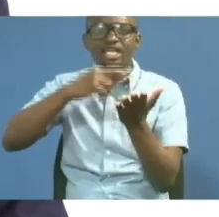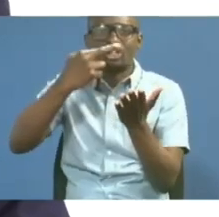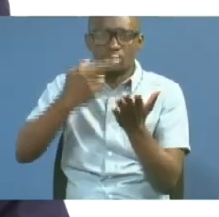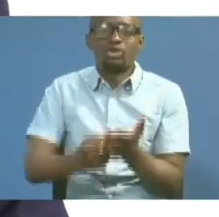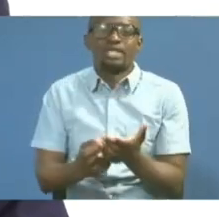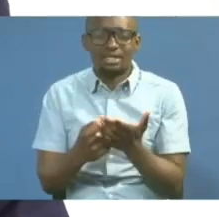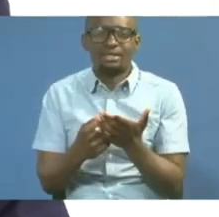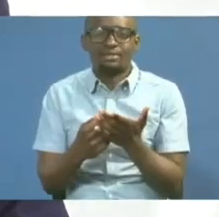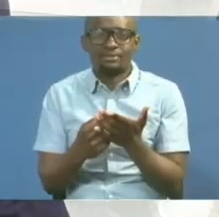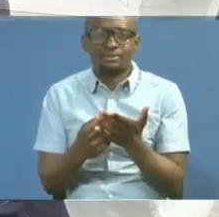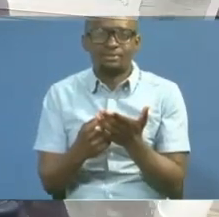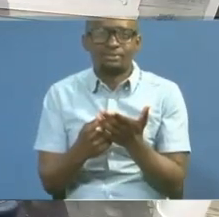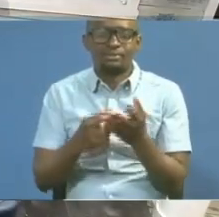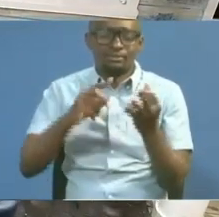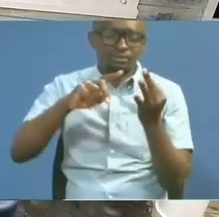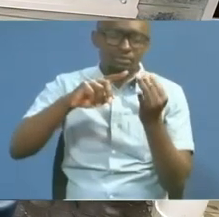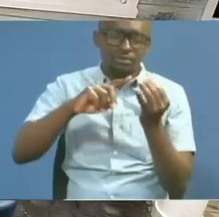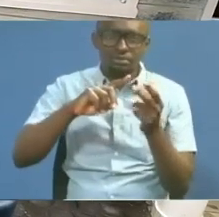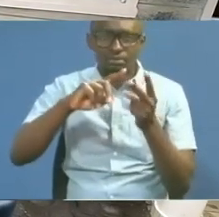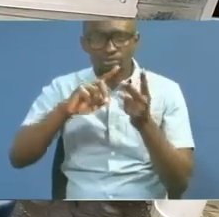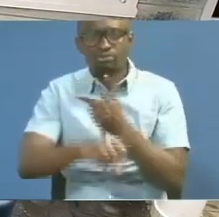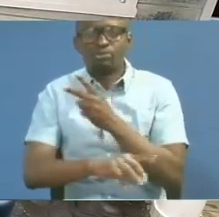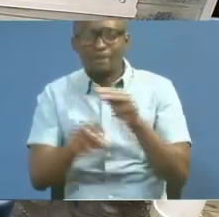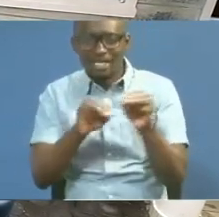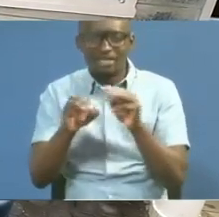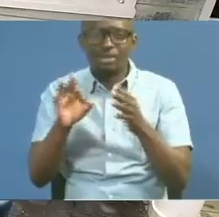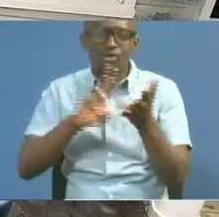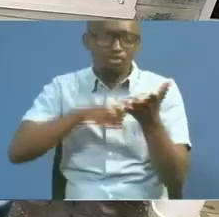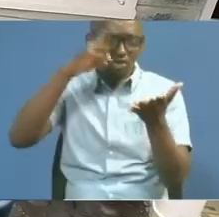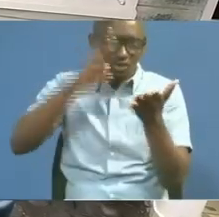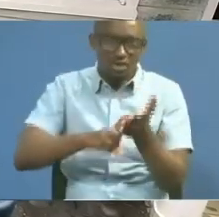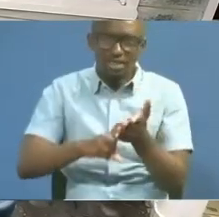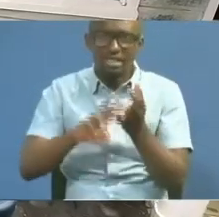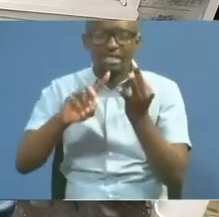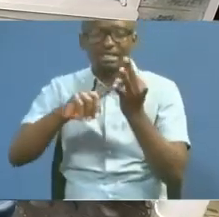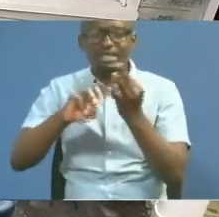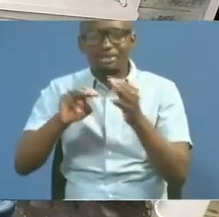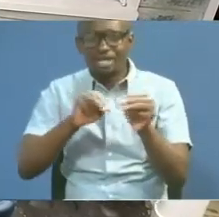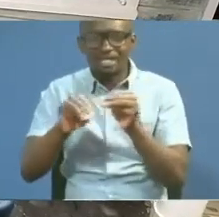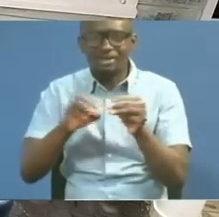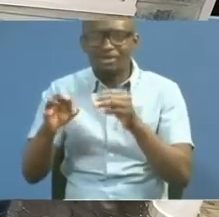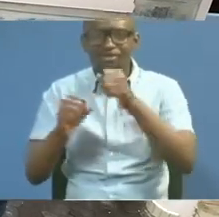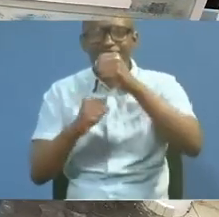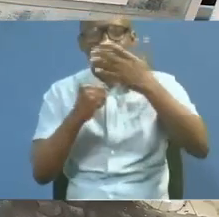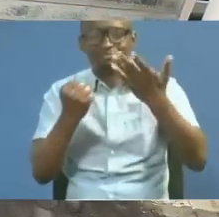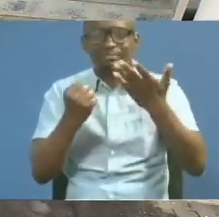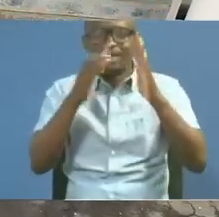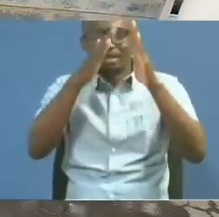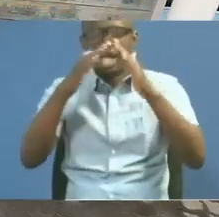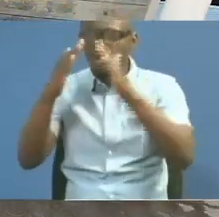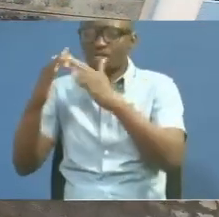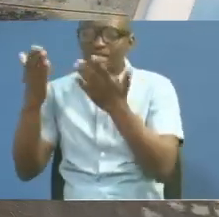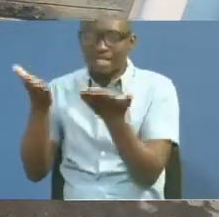mobilization of resources, in terms of management of those resources, in terms of management of the